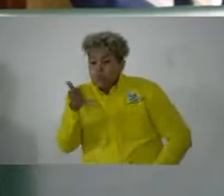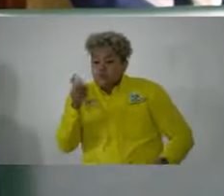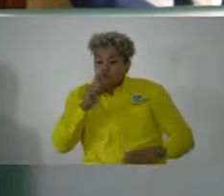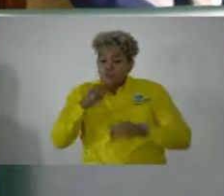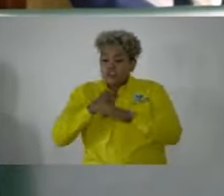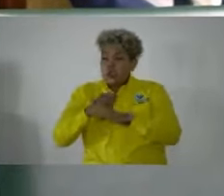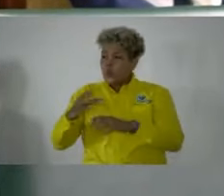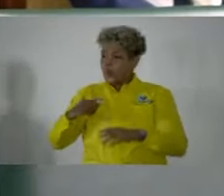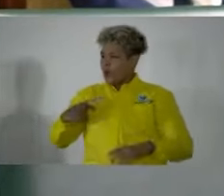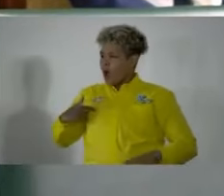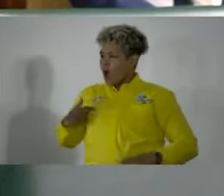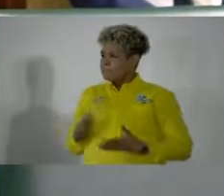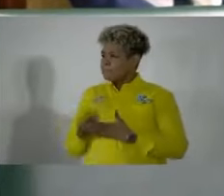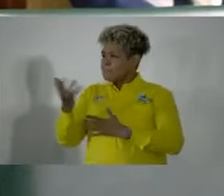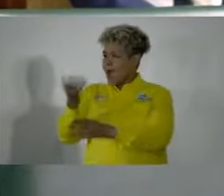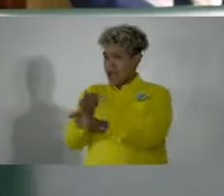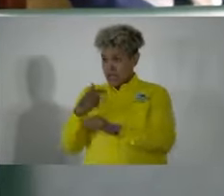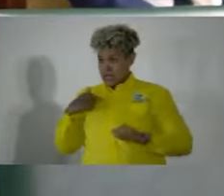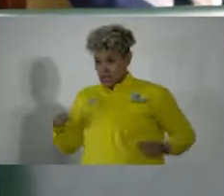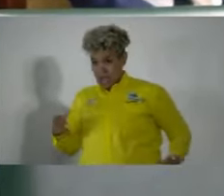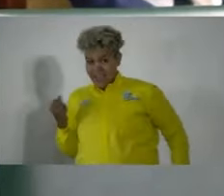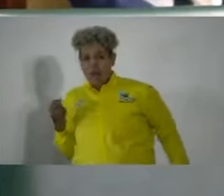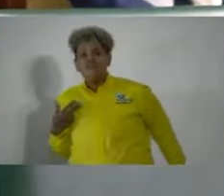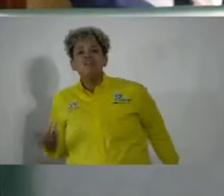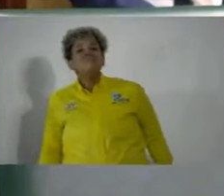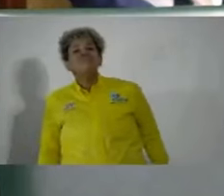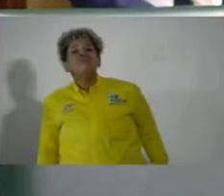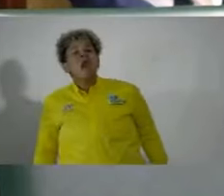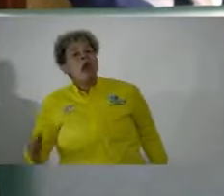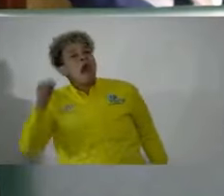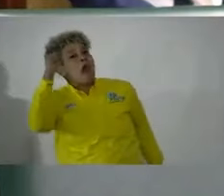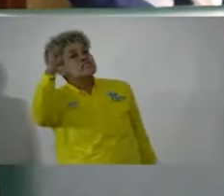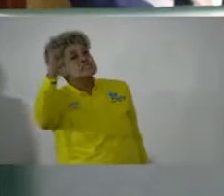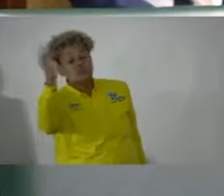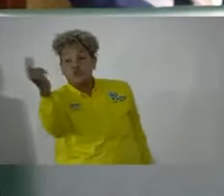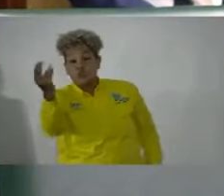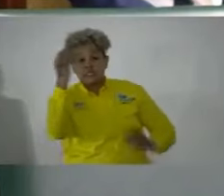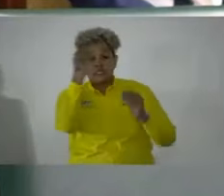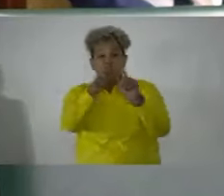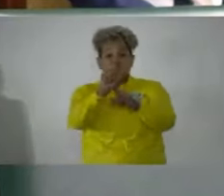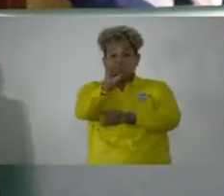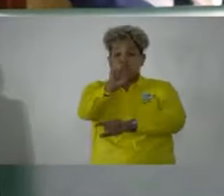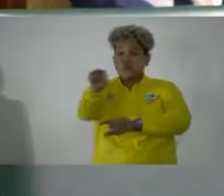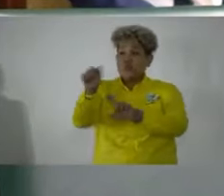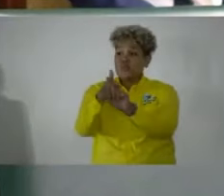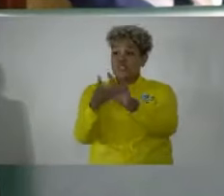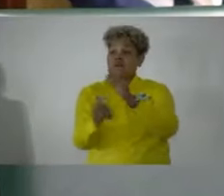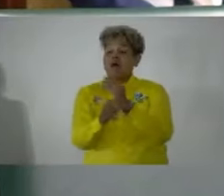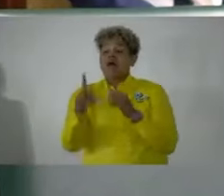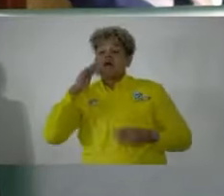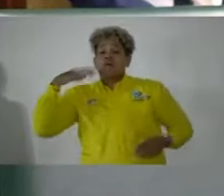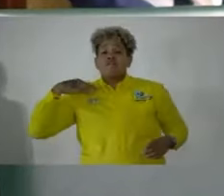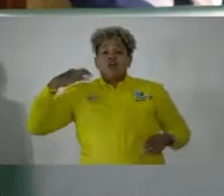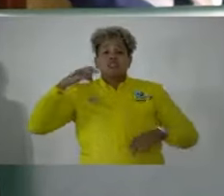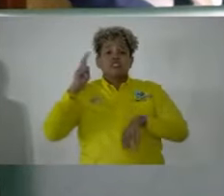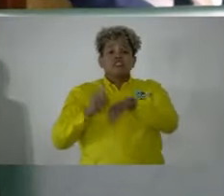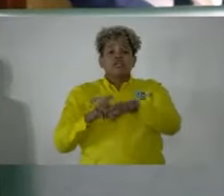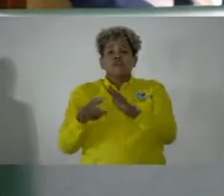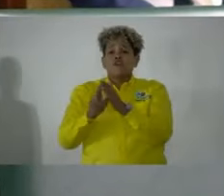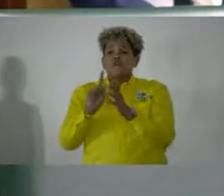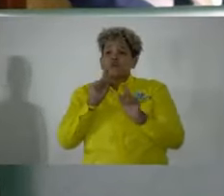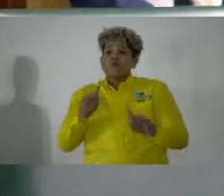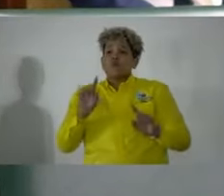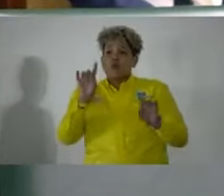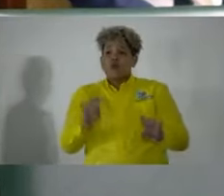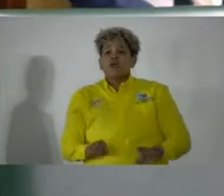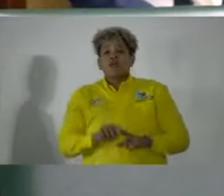able to own a piece of land or a house? Using data from the 2022 Voluntary National Review report